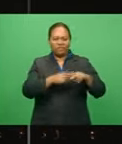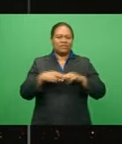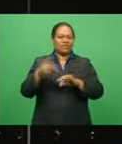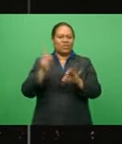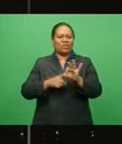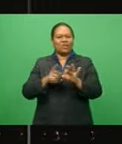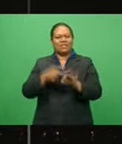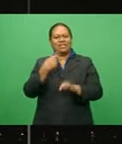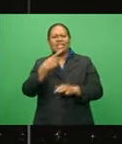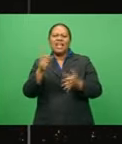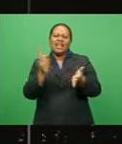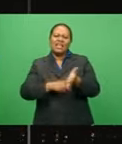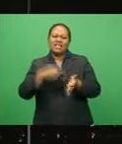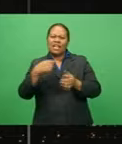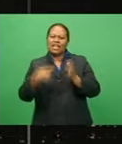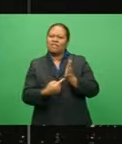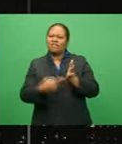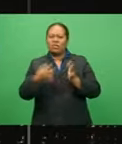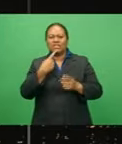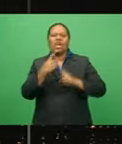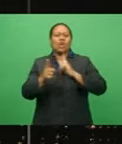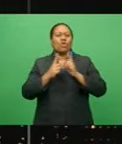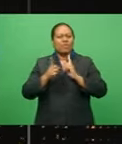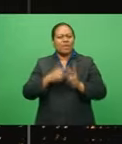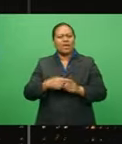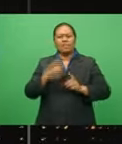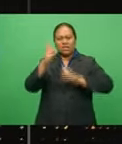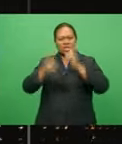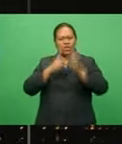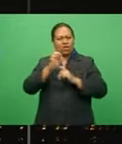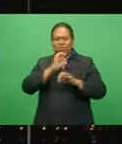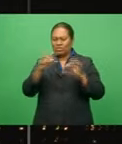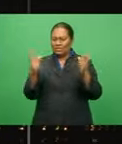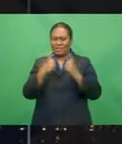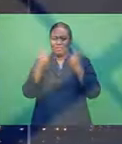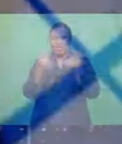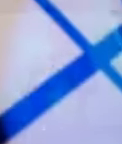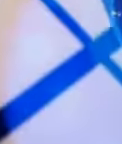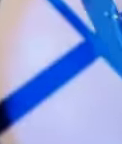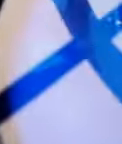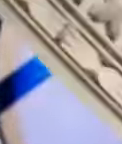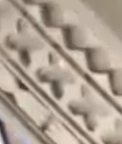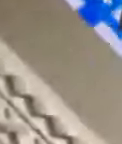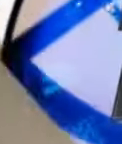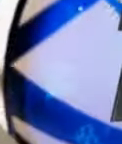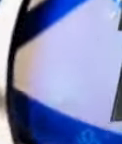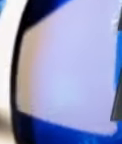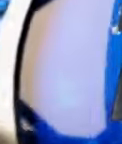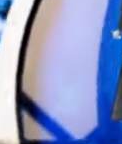think of Linda Tambuya's comment that Diwali should not be celebrated on a Sunday?